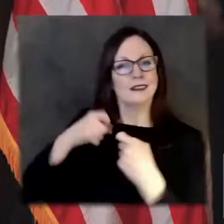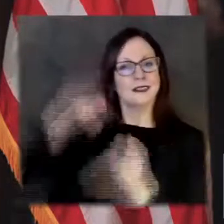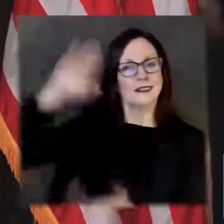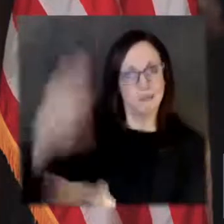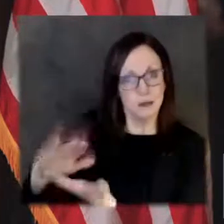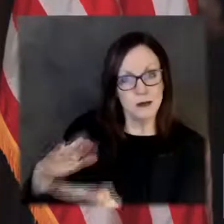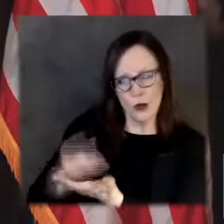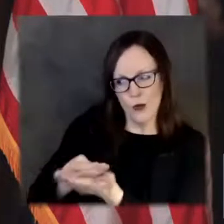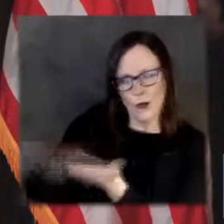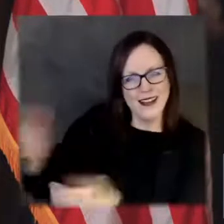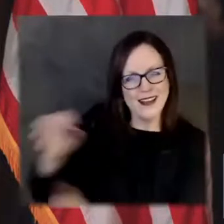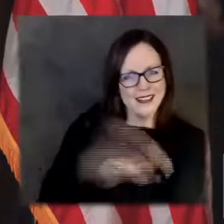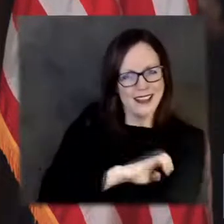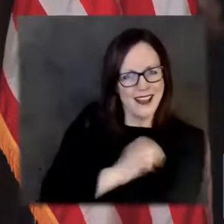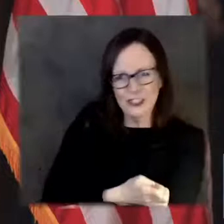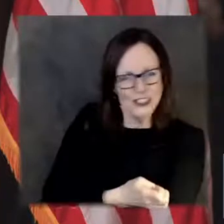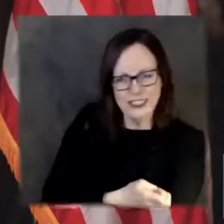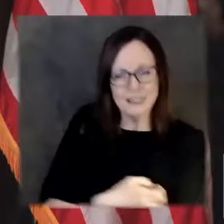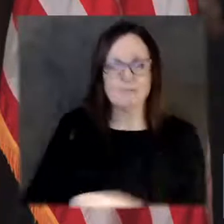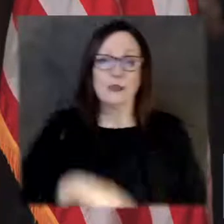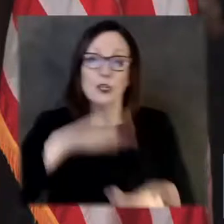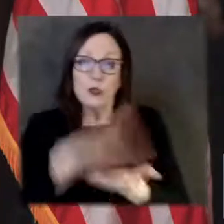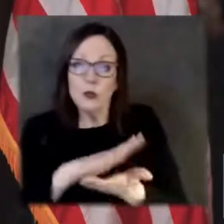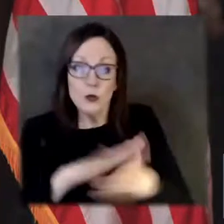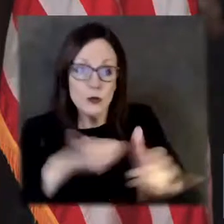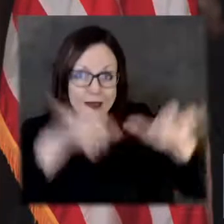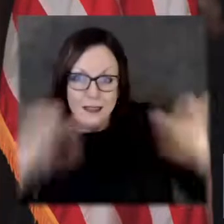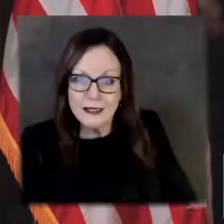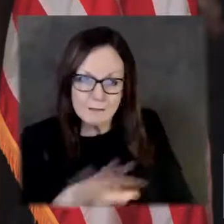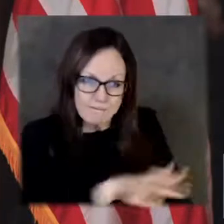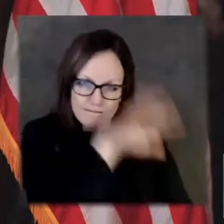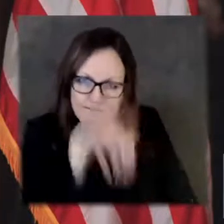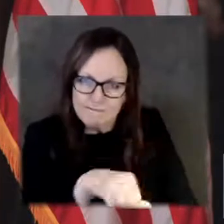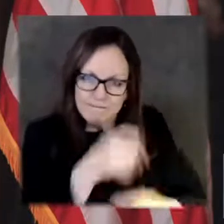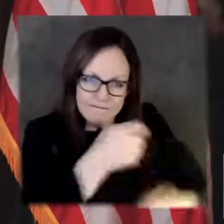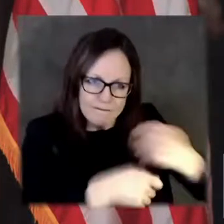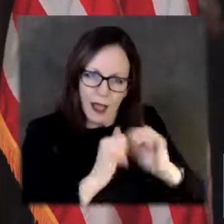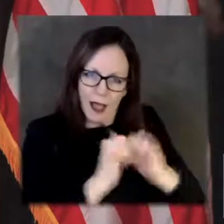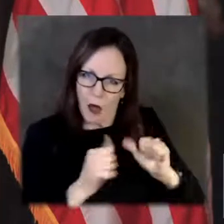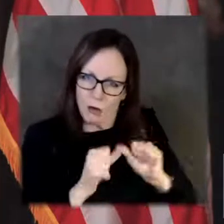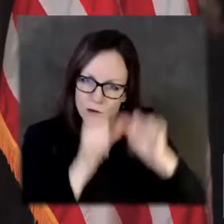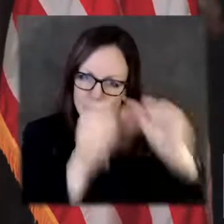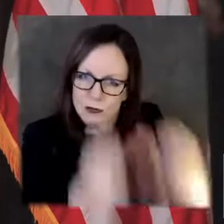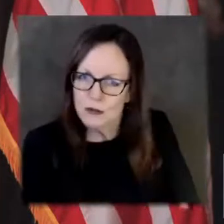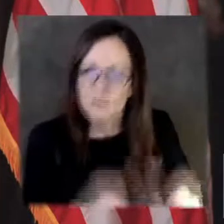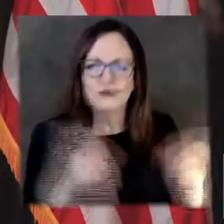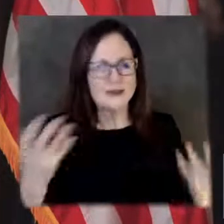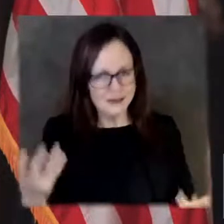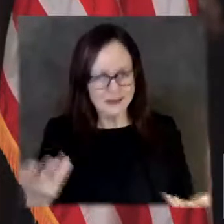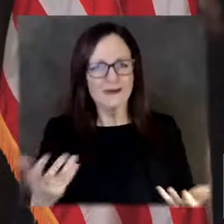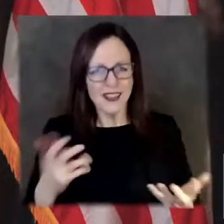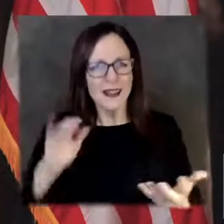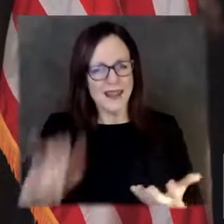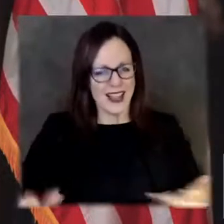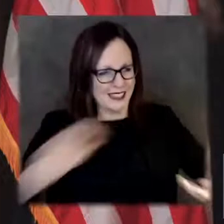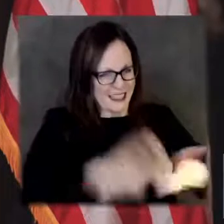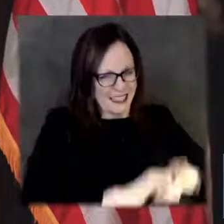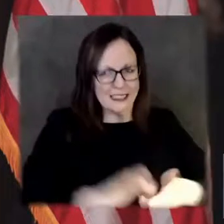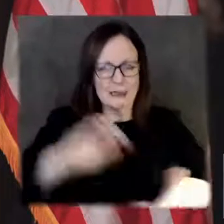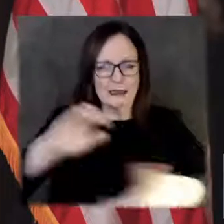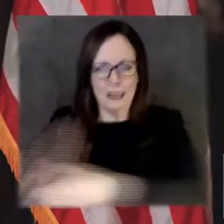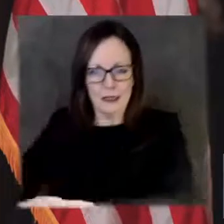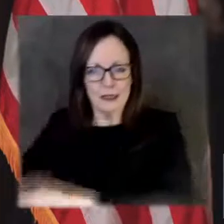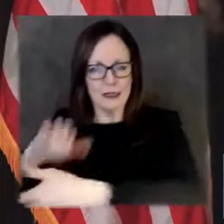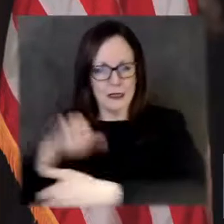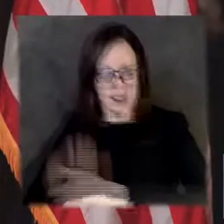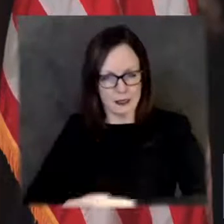reduce energy usage. And as we embrace an economy that will allow us to protect our environment, we're going to invest